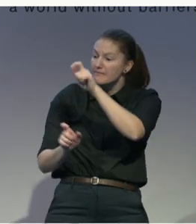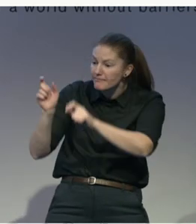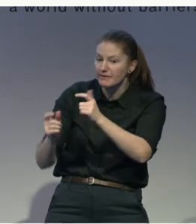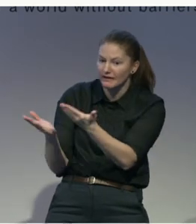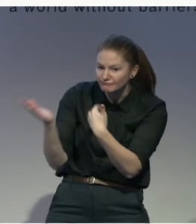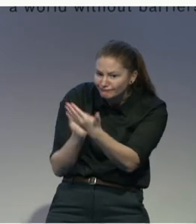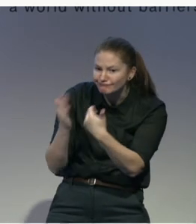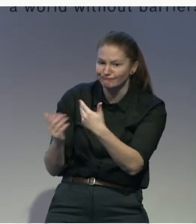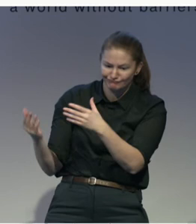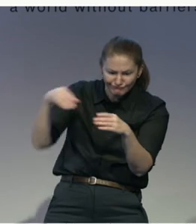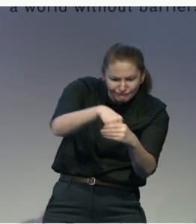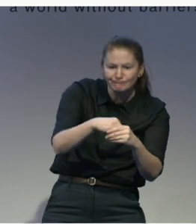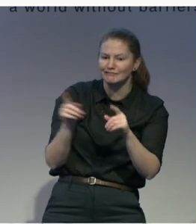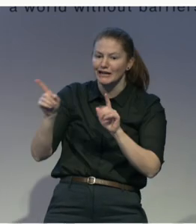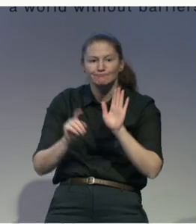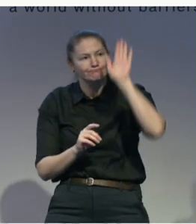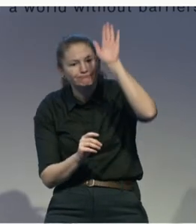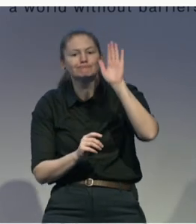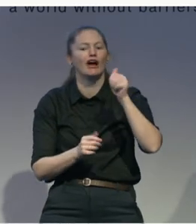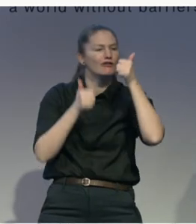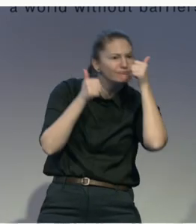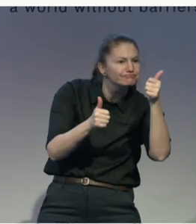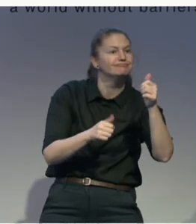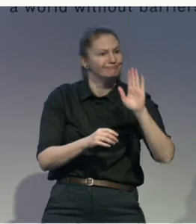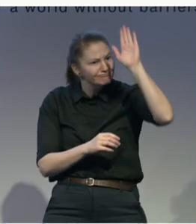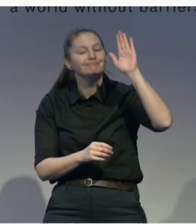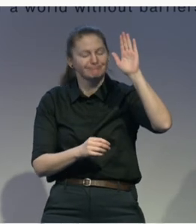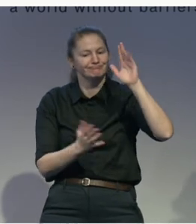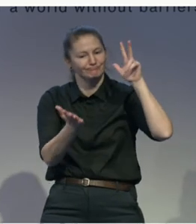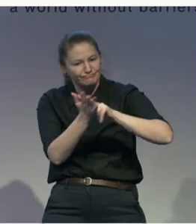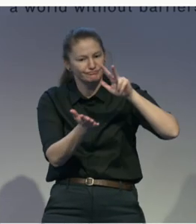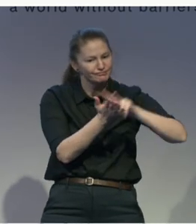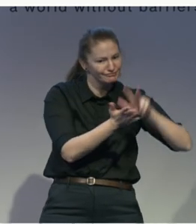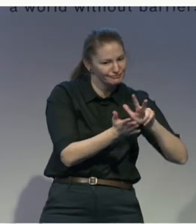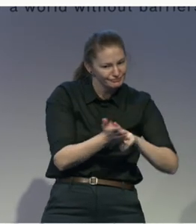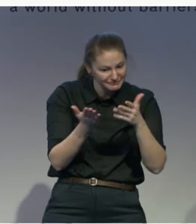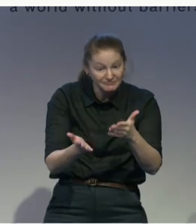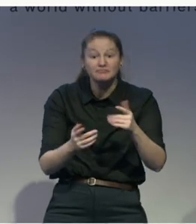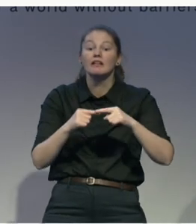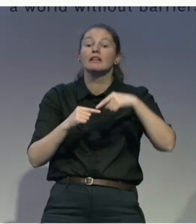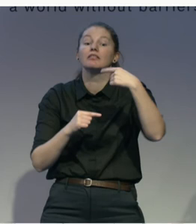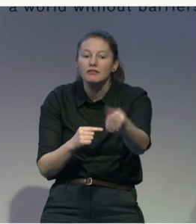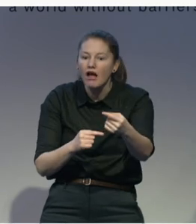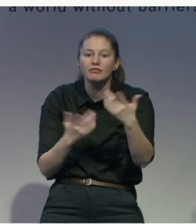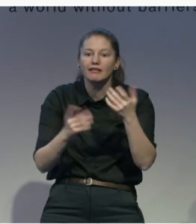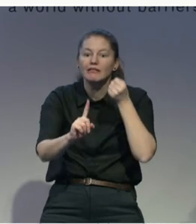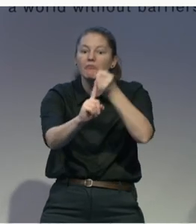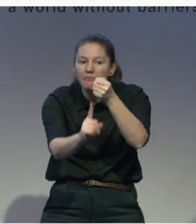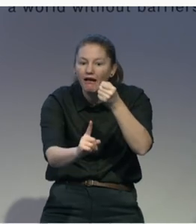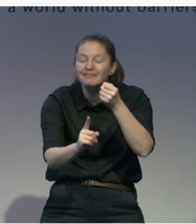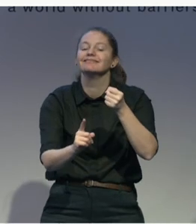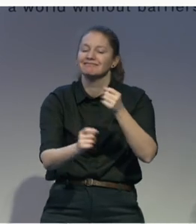which results in two things I heard was empowerment of people with disabilities, and one thing was also the